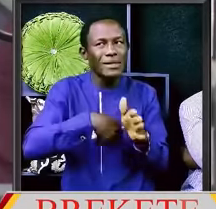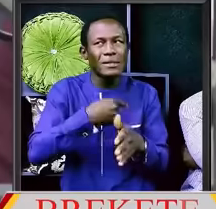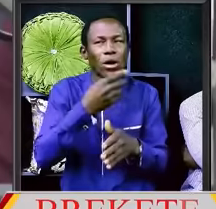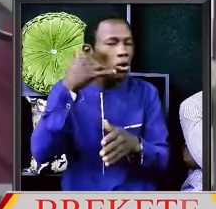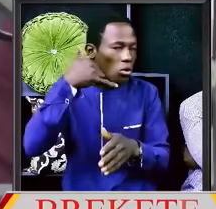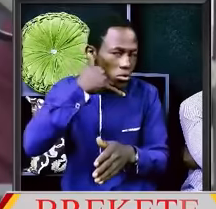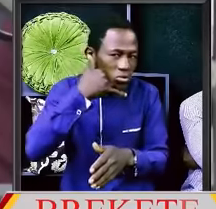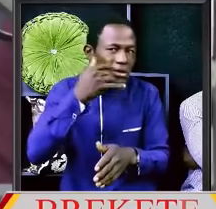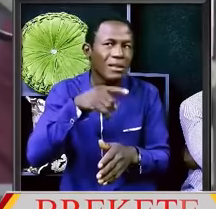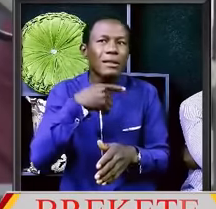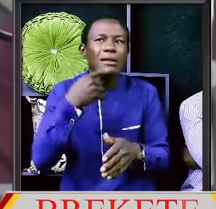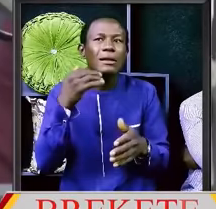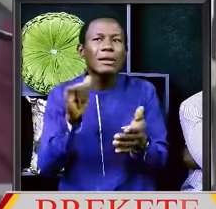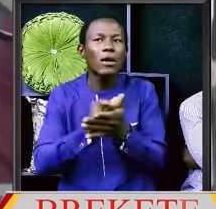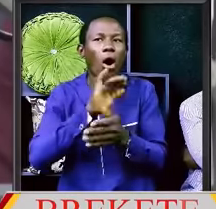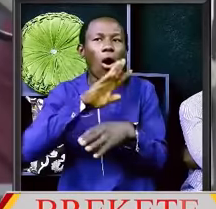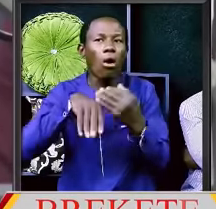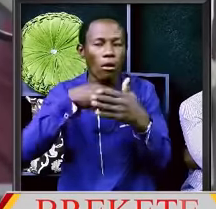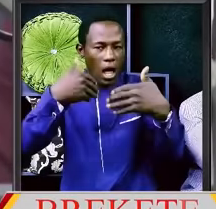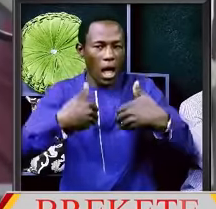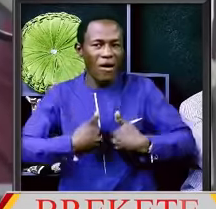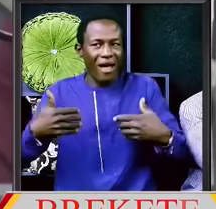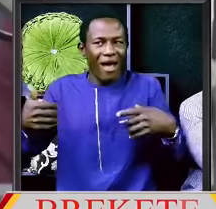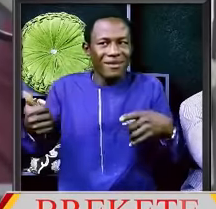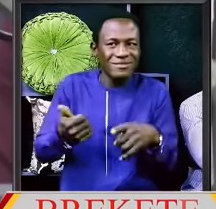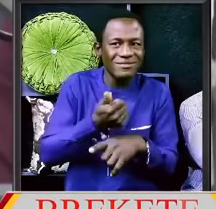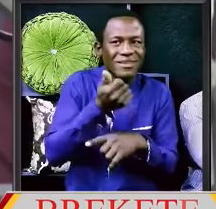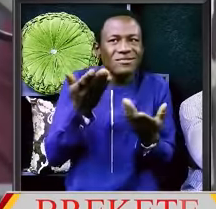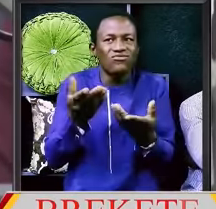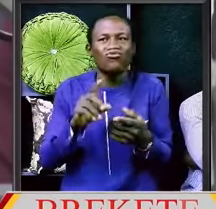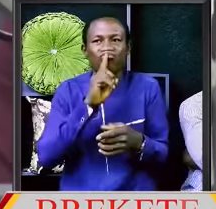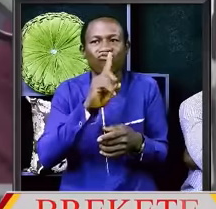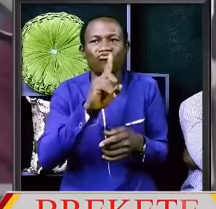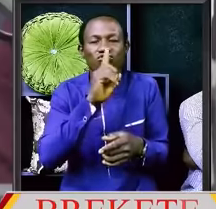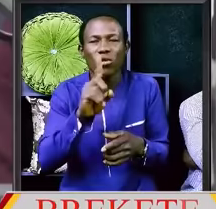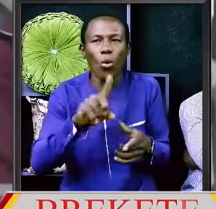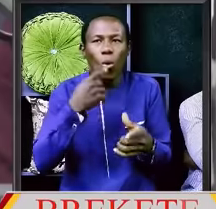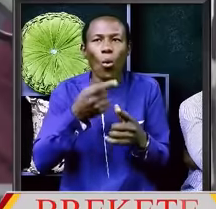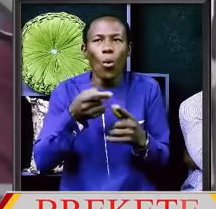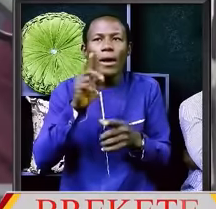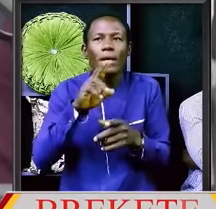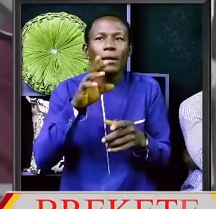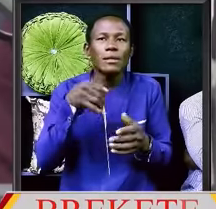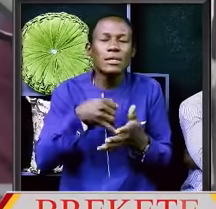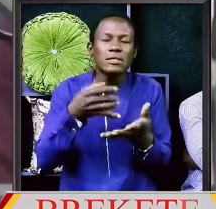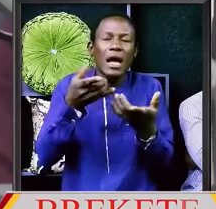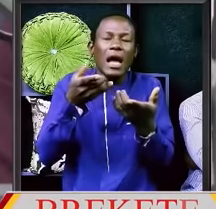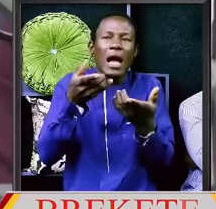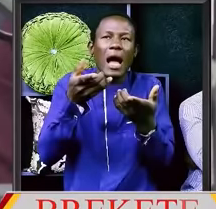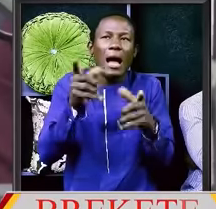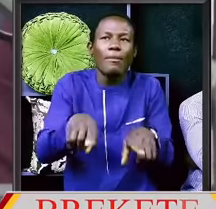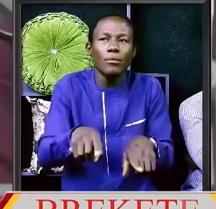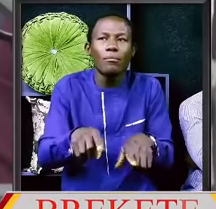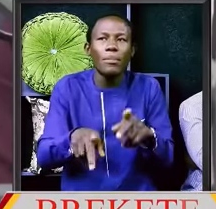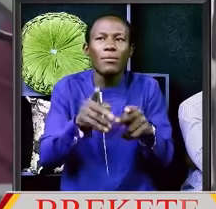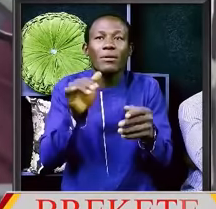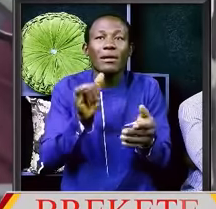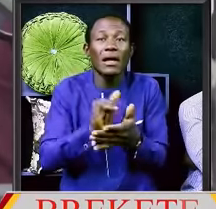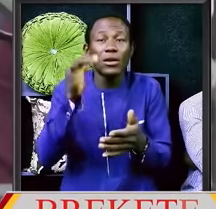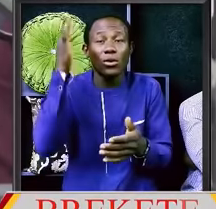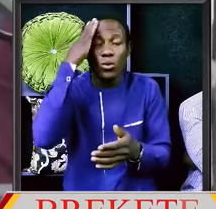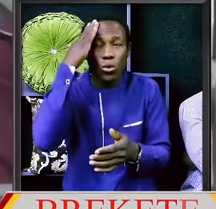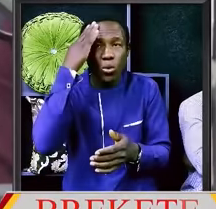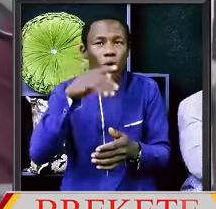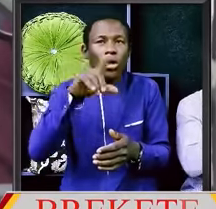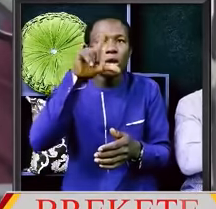And true, where's the accident, where it happened? People will say, Lokoja, Abuja Road, I mean, Lokoja, Okene Road, where you get where they call Osara